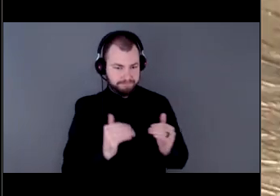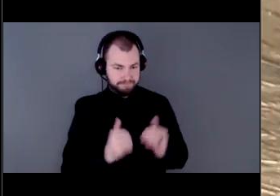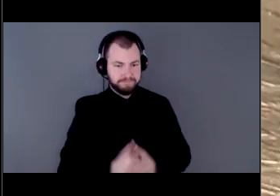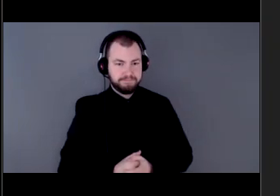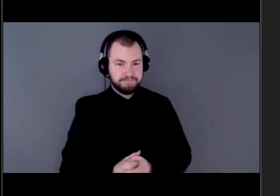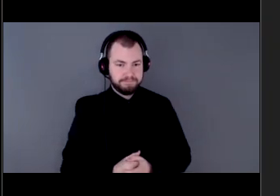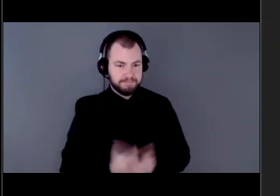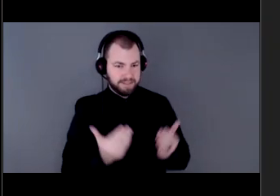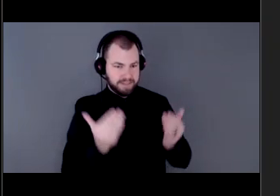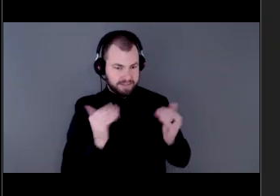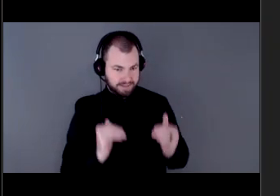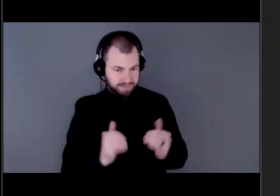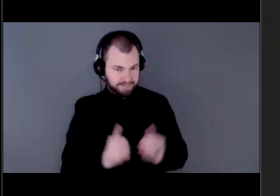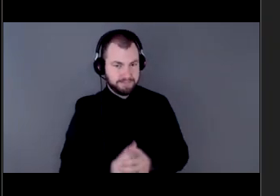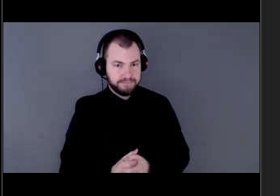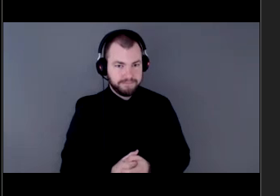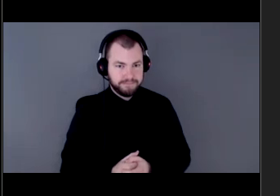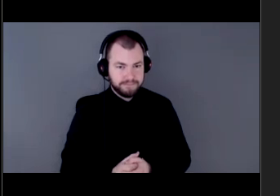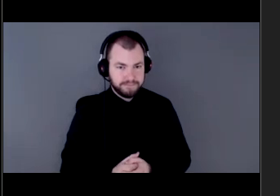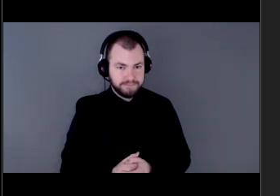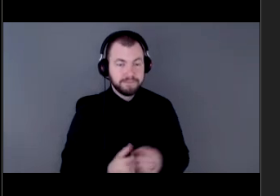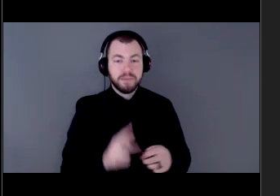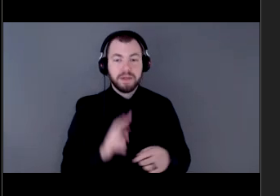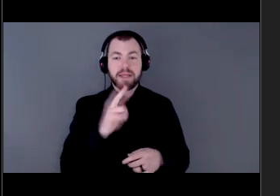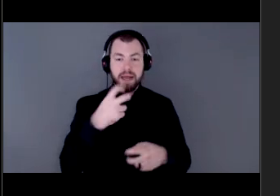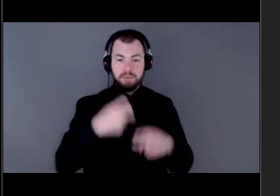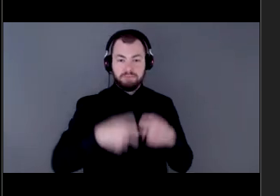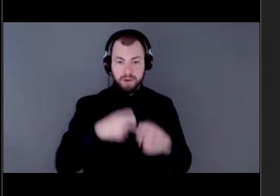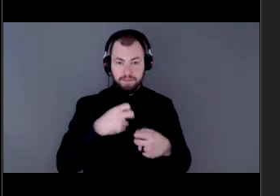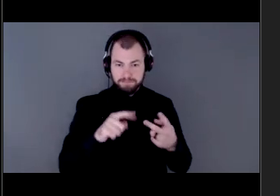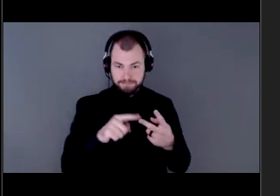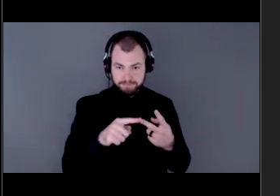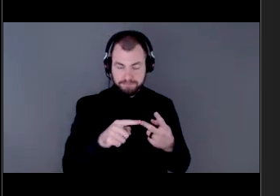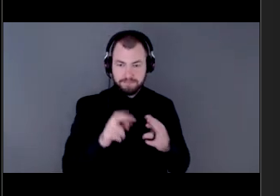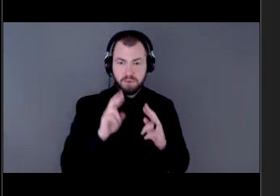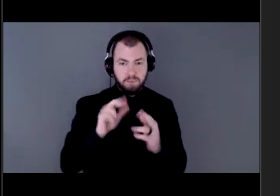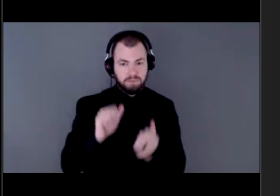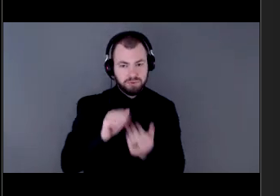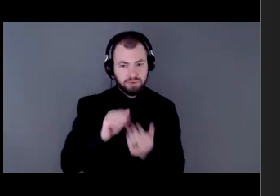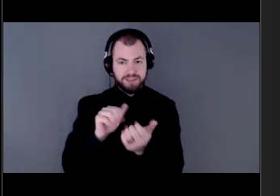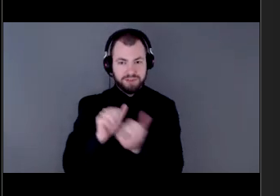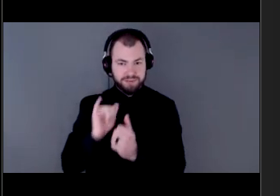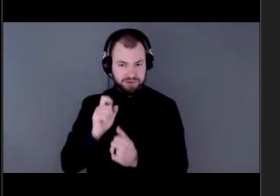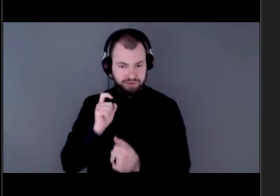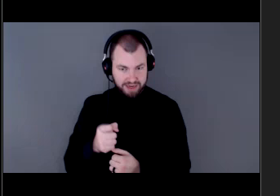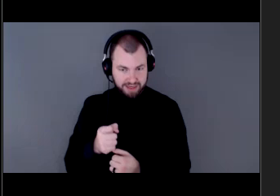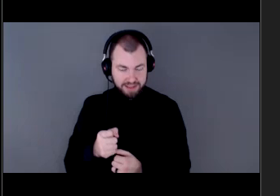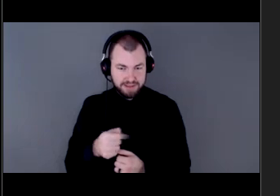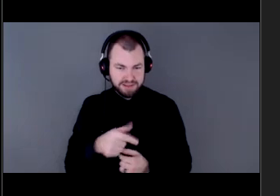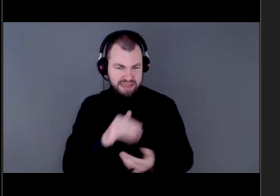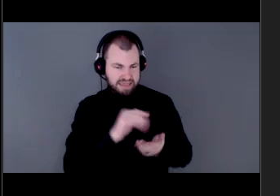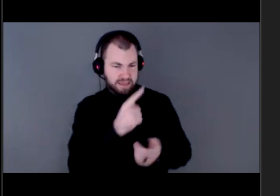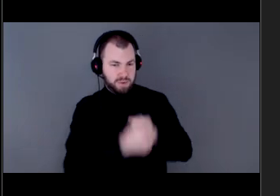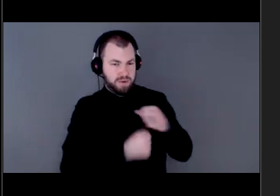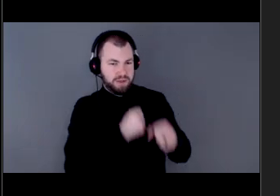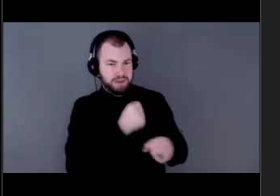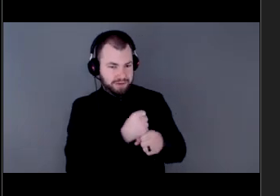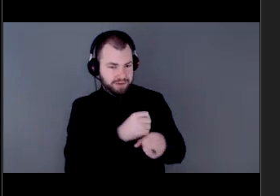Next. The second problem we're hoping to address with this grant, and we're less than a year into our R&D campaign here,